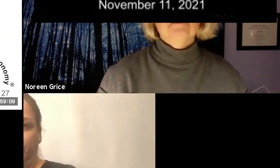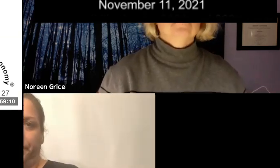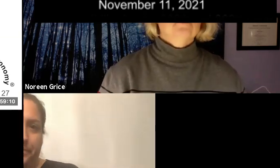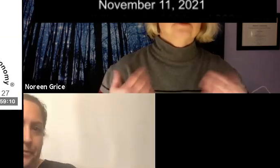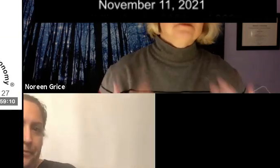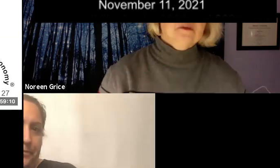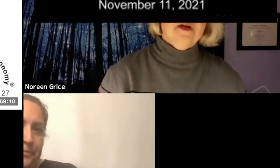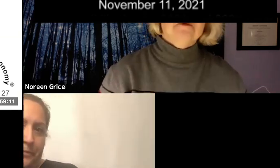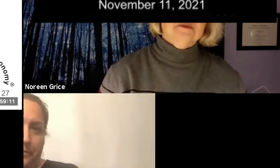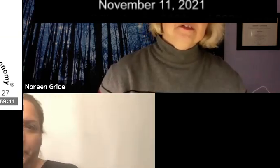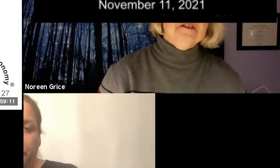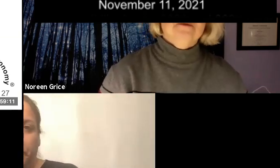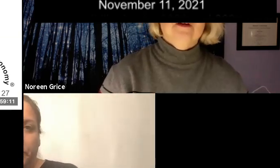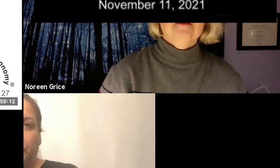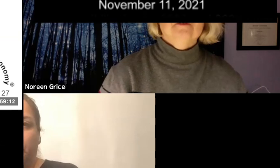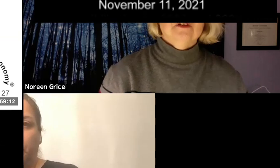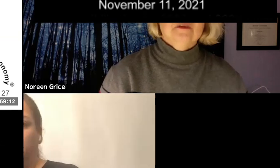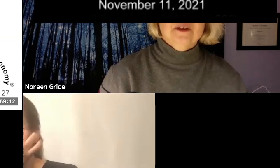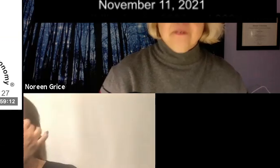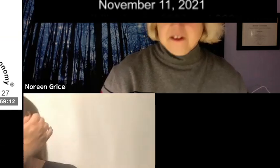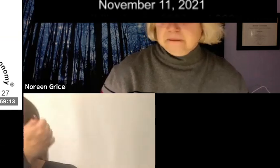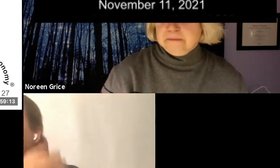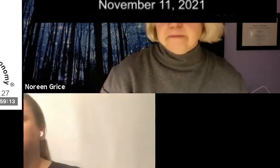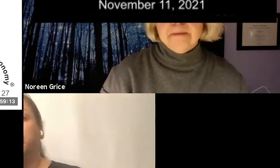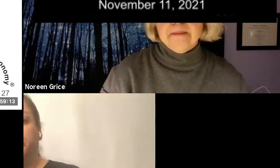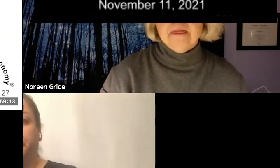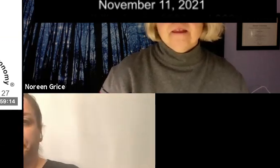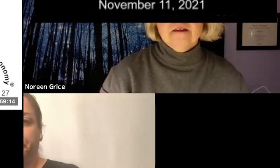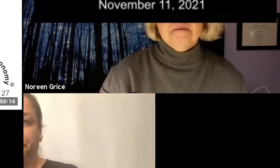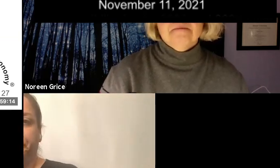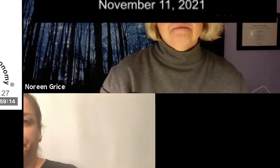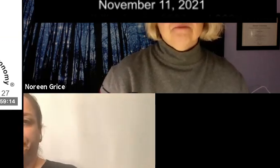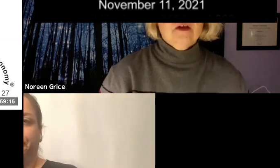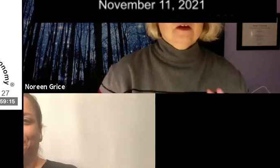experience, because you want people to be able to participate. That's really the big thing.